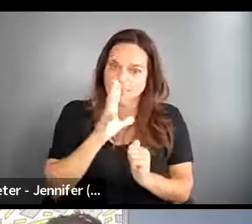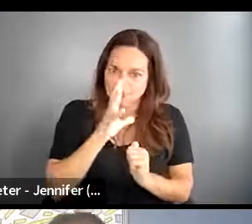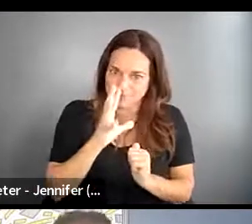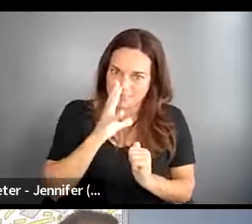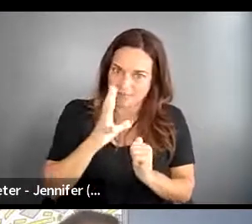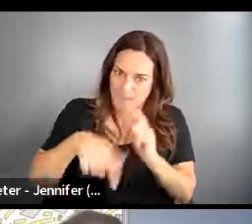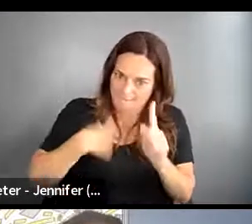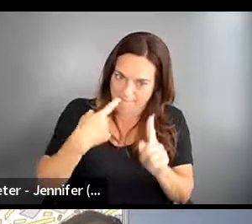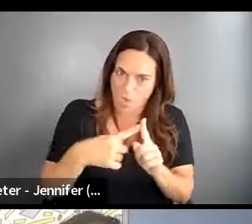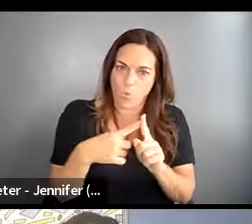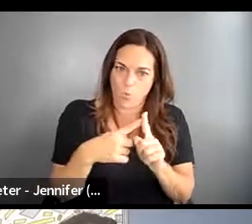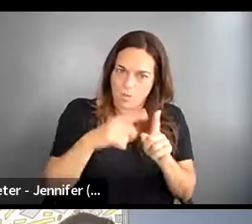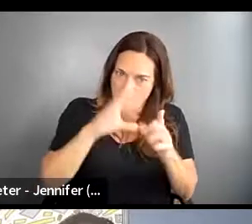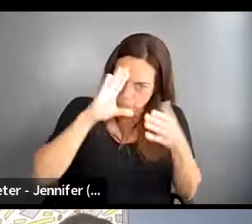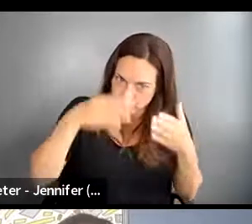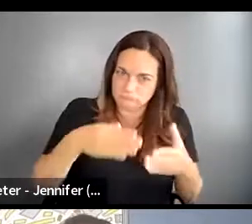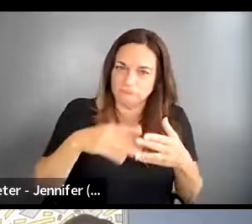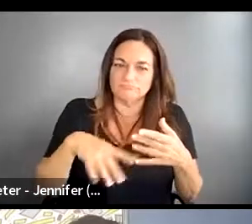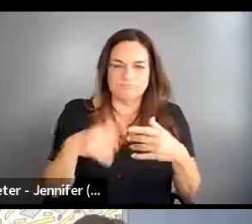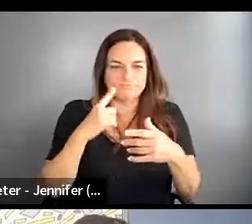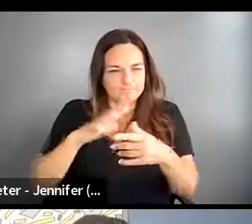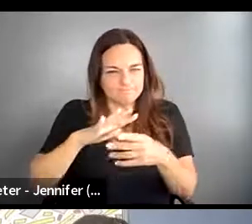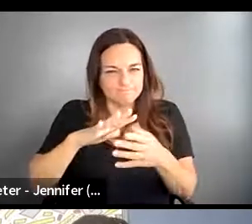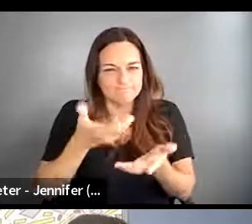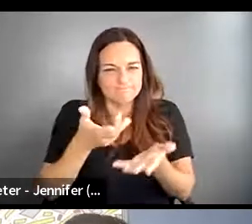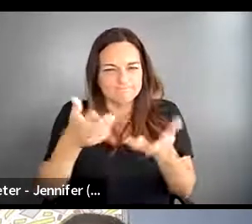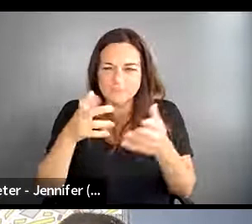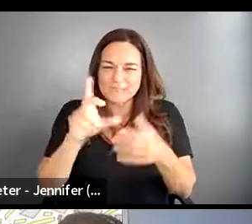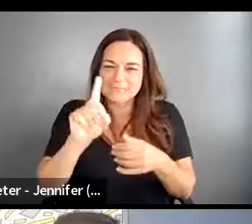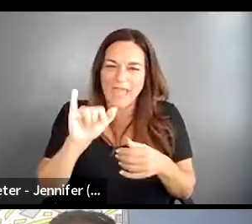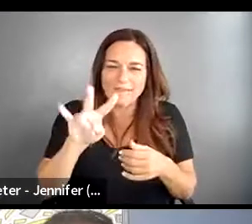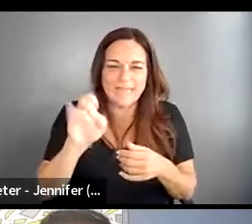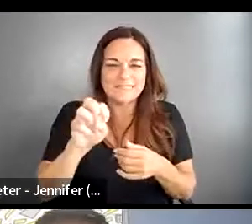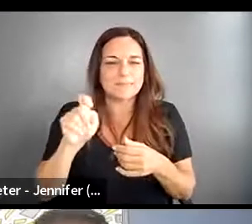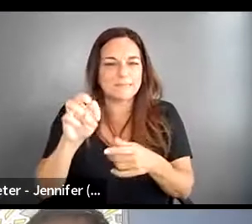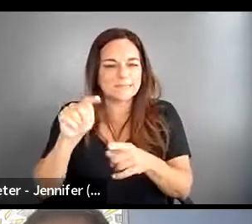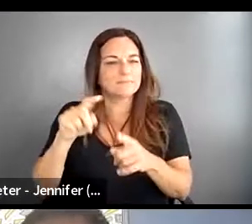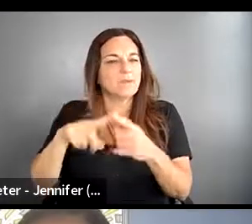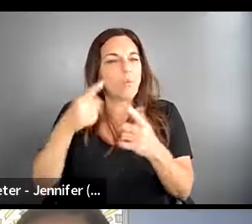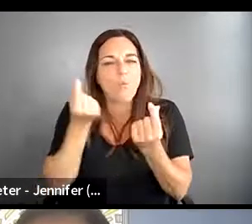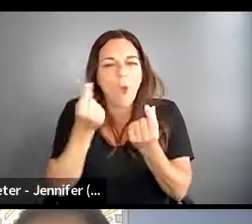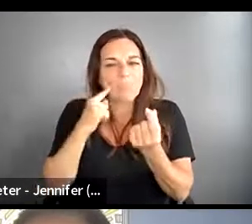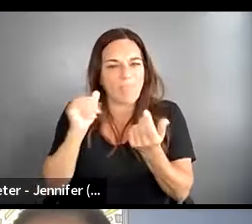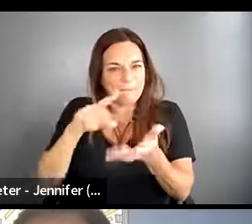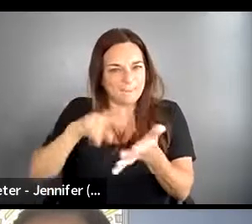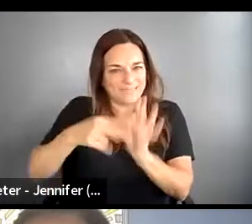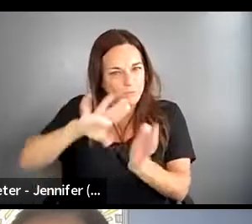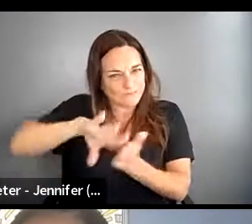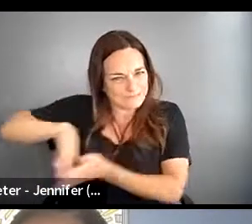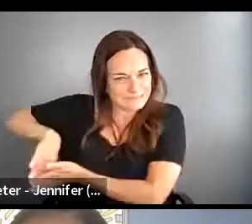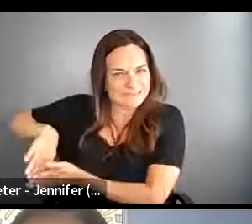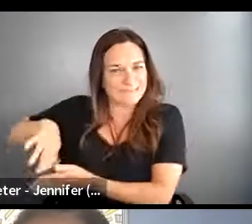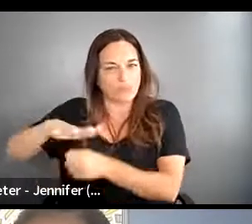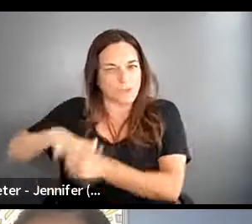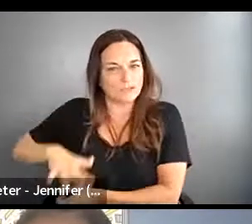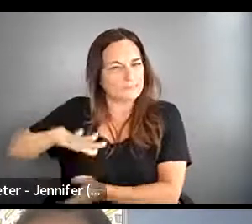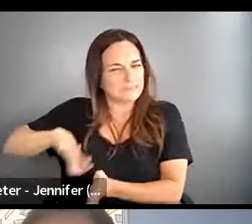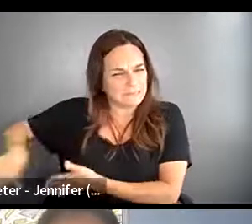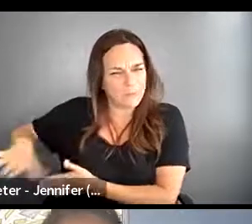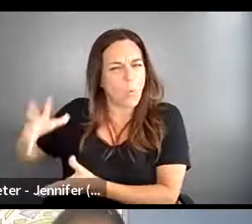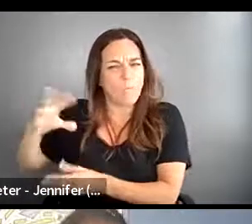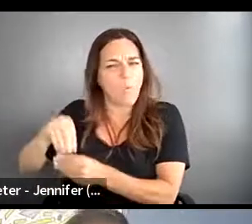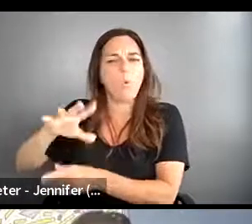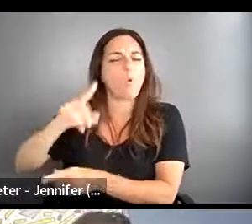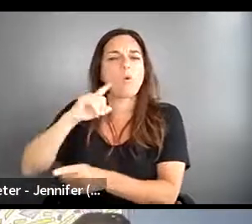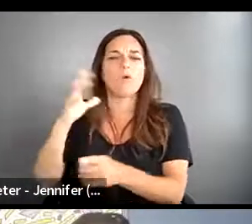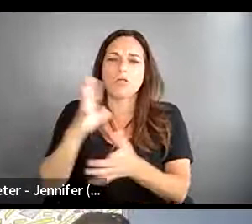liberation, around divestment, around what it means for Connecticut residents to meaningfully thrive in their communities,